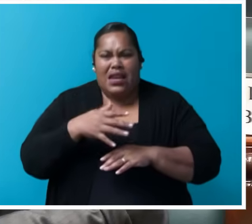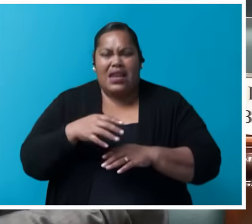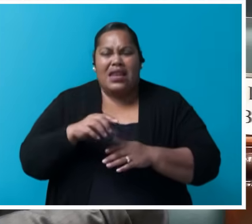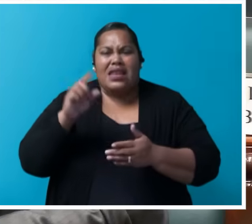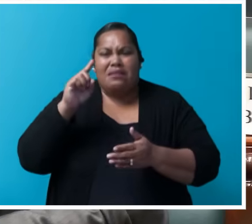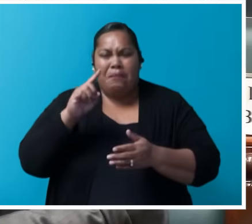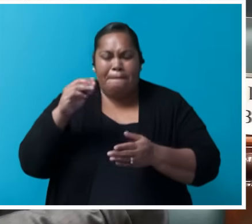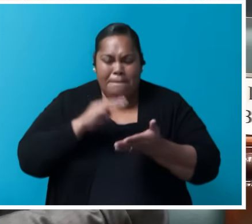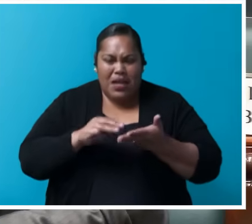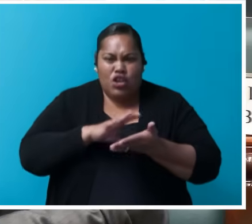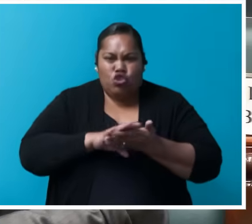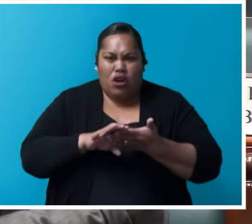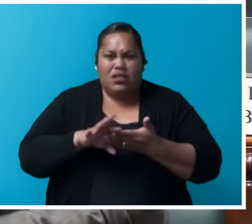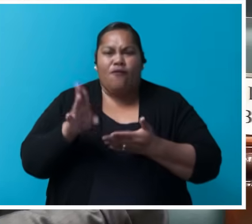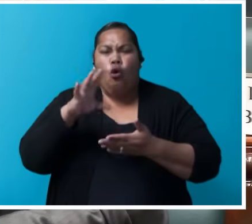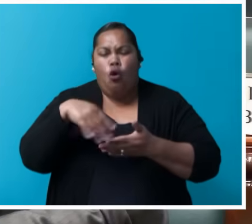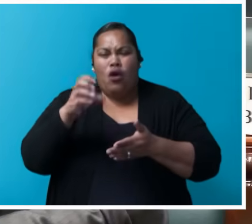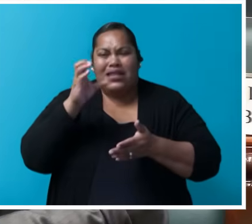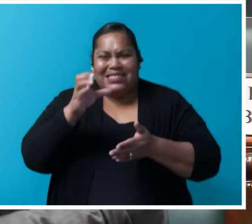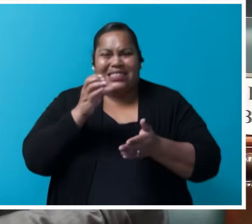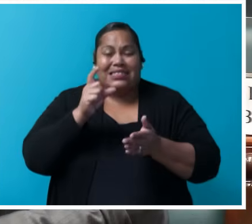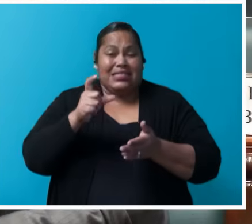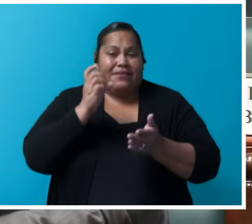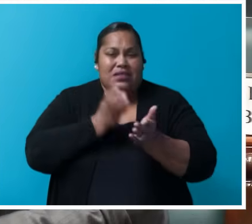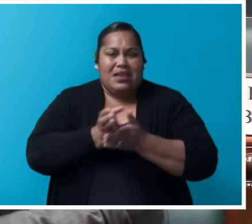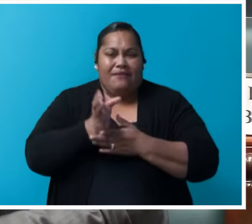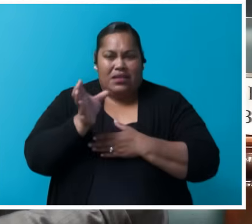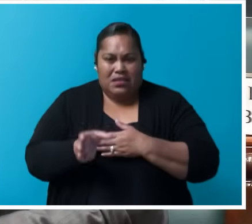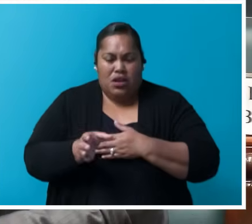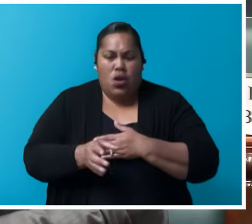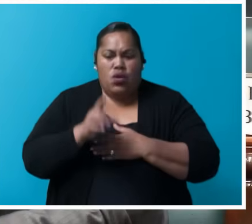servants. And again, within a year,